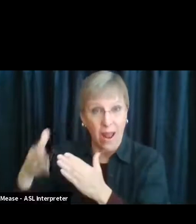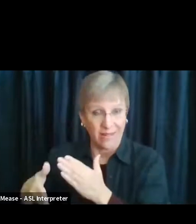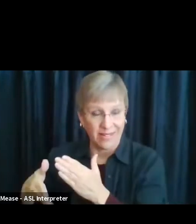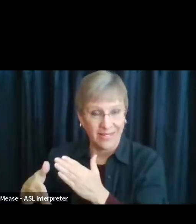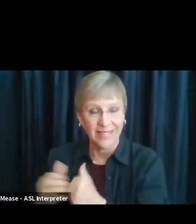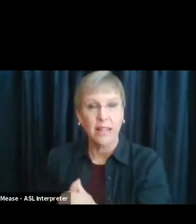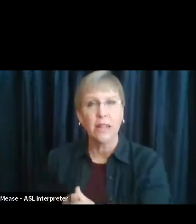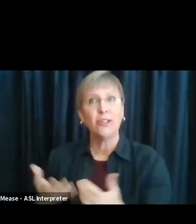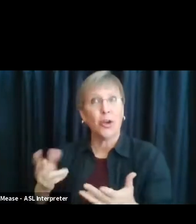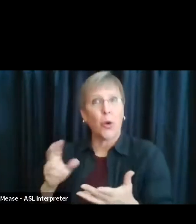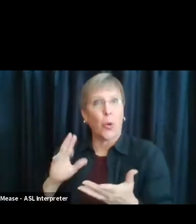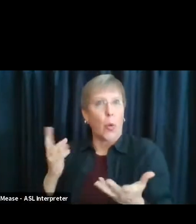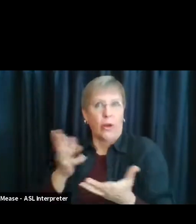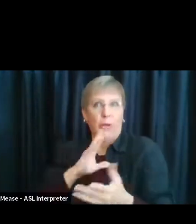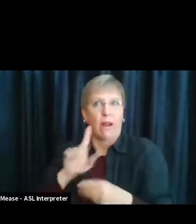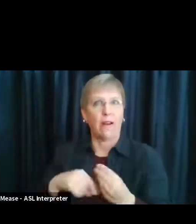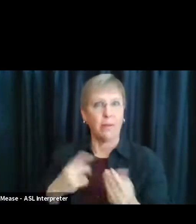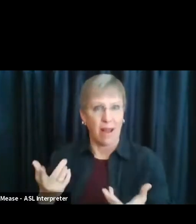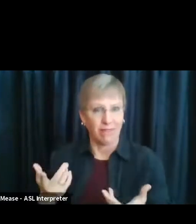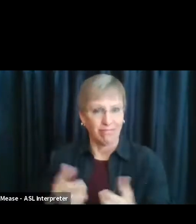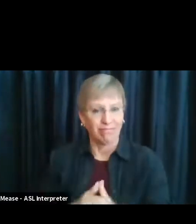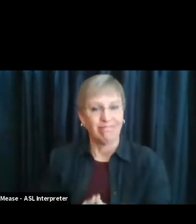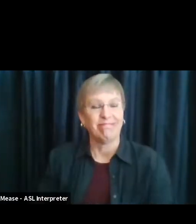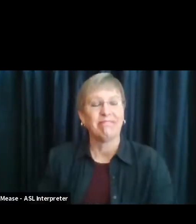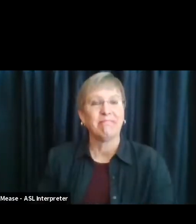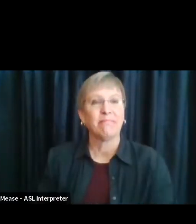So what exactly are we talking about?